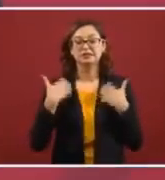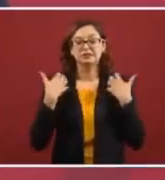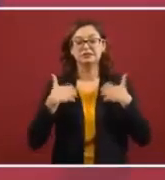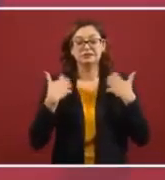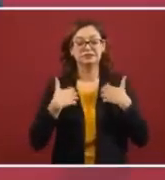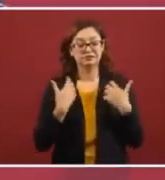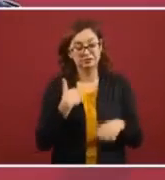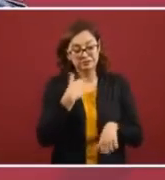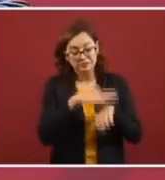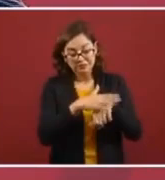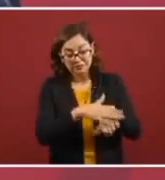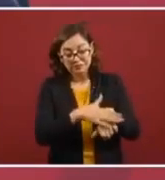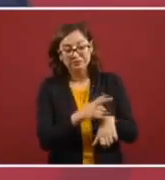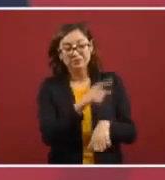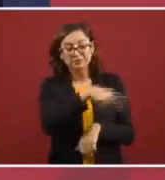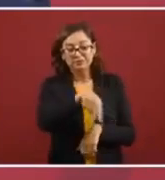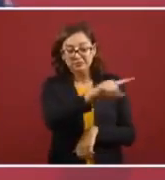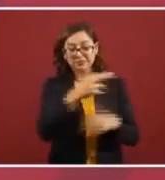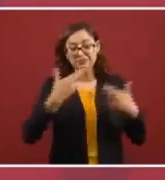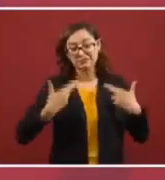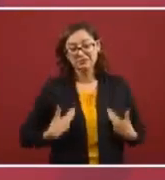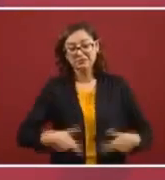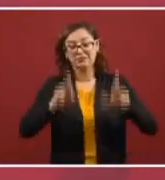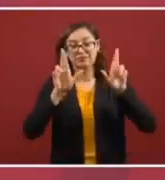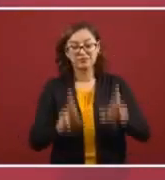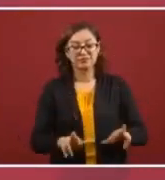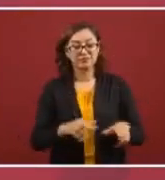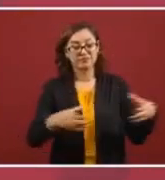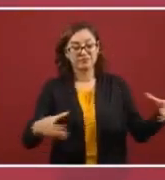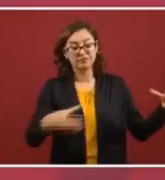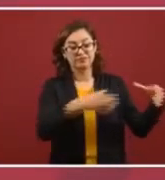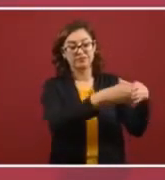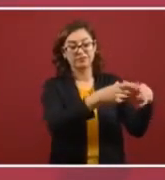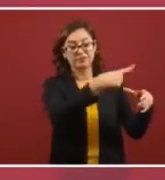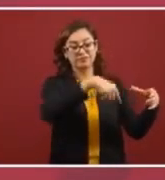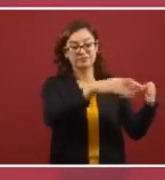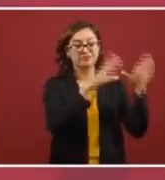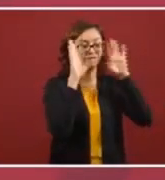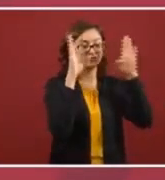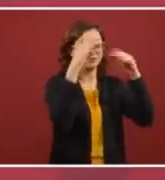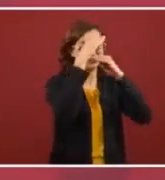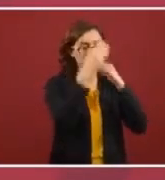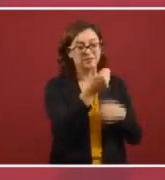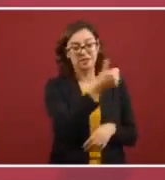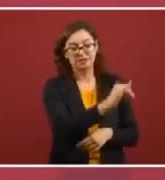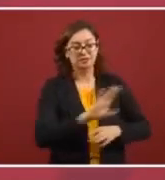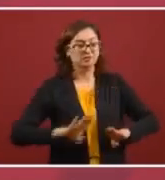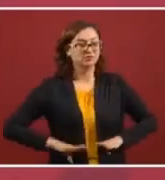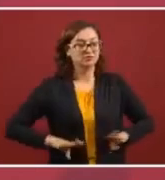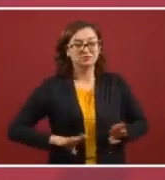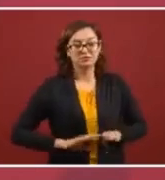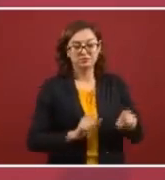when we tell them that they represent the conservatism